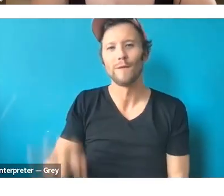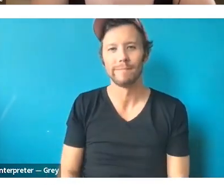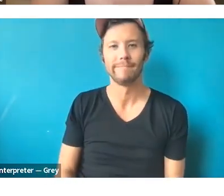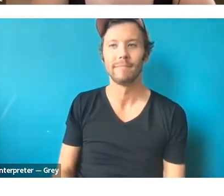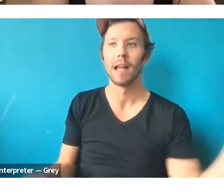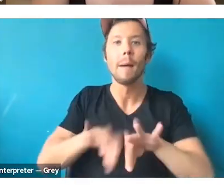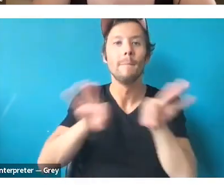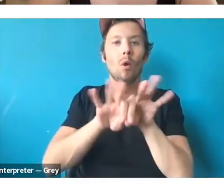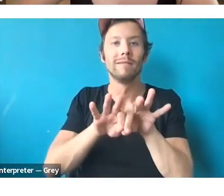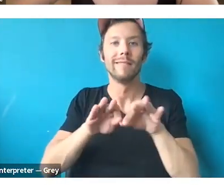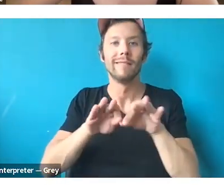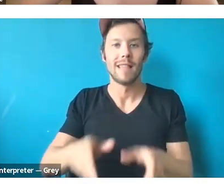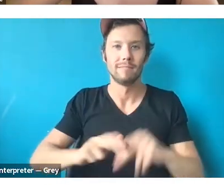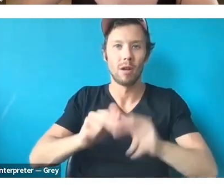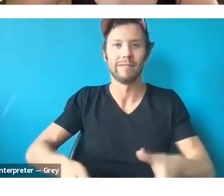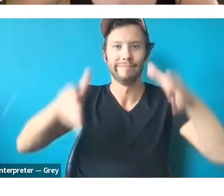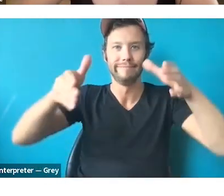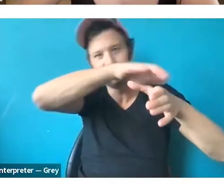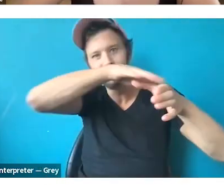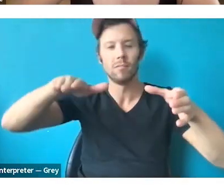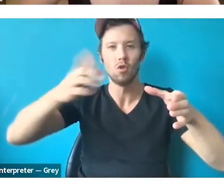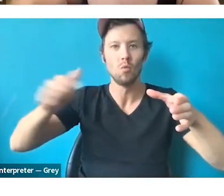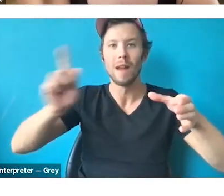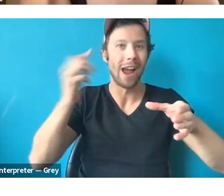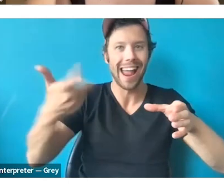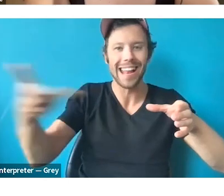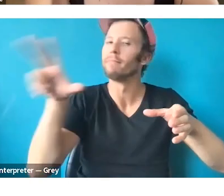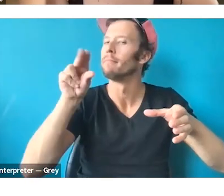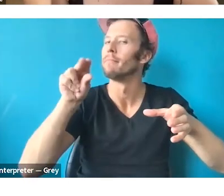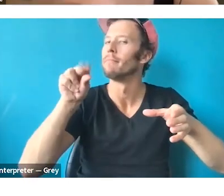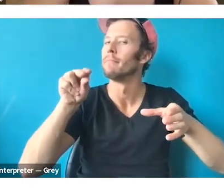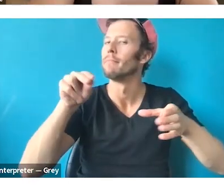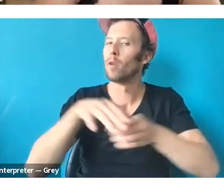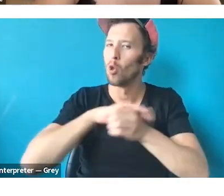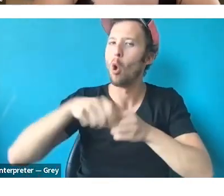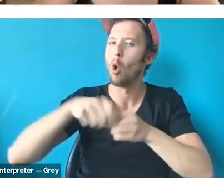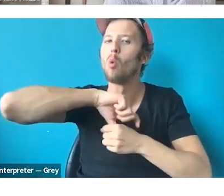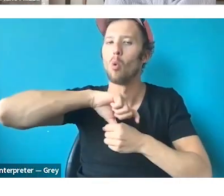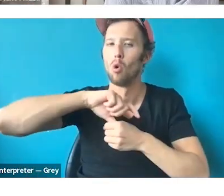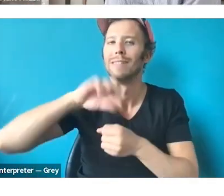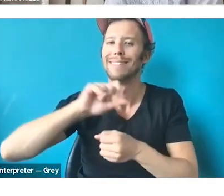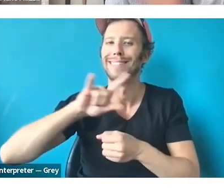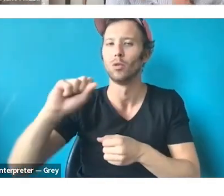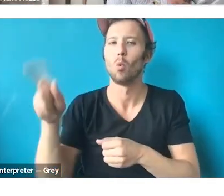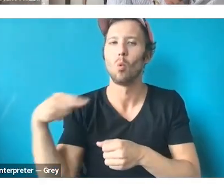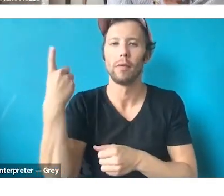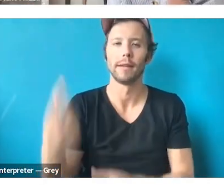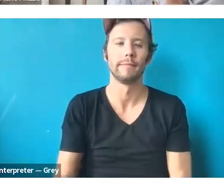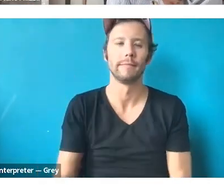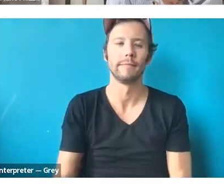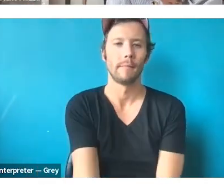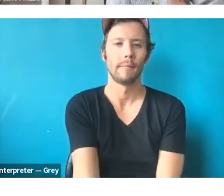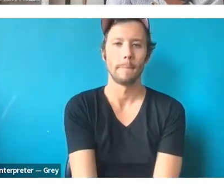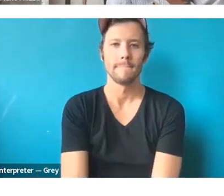dedicated only for native seeds and native pollinators. Yeah, I mean,